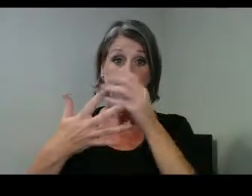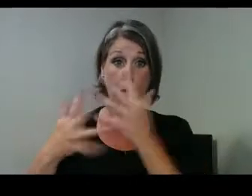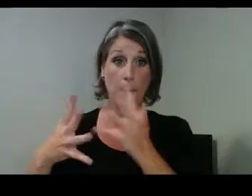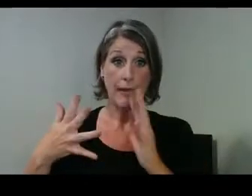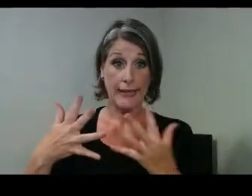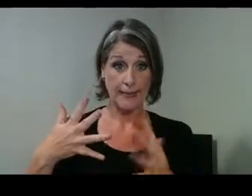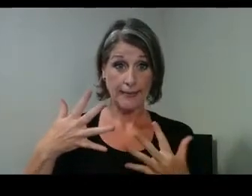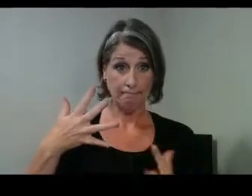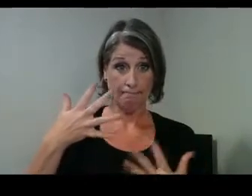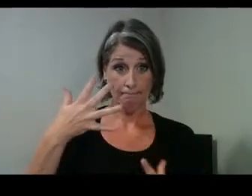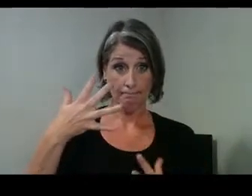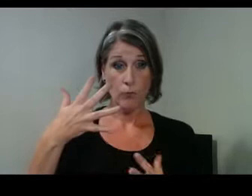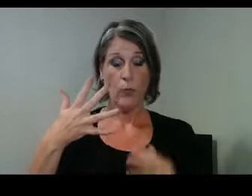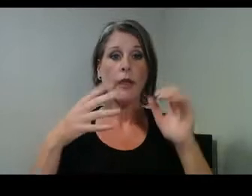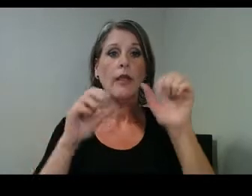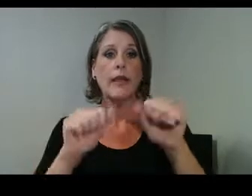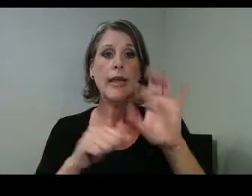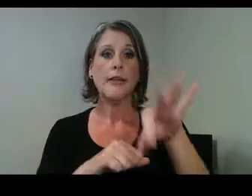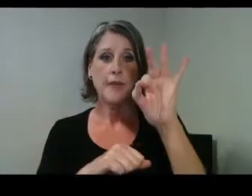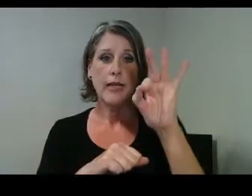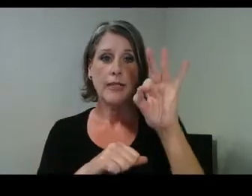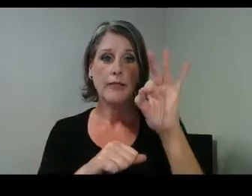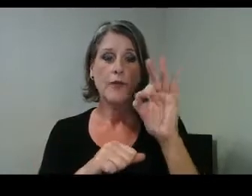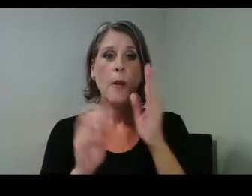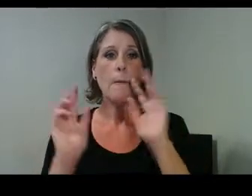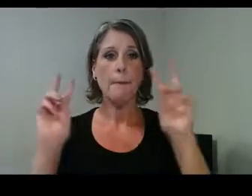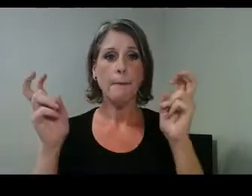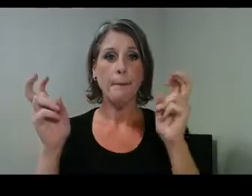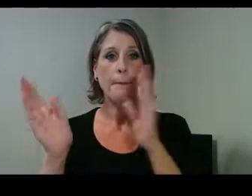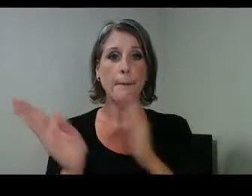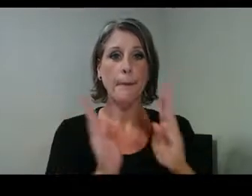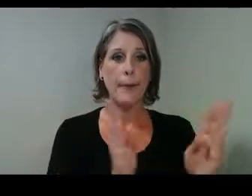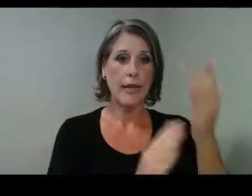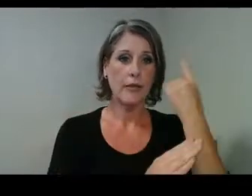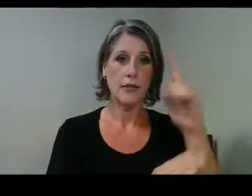They can find that at Plans for the Week.